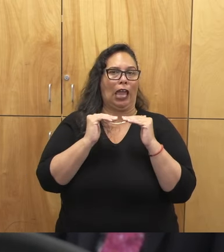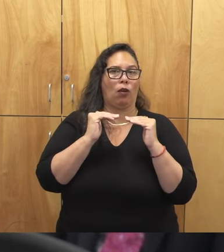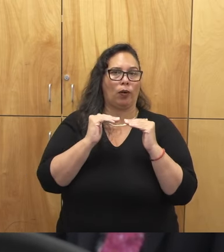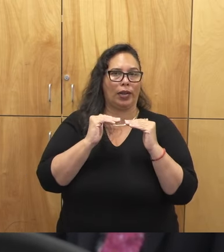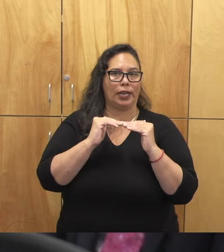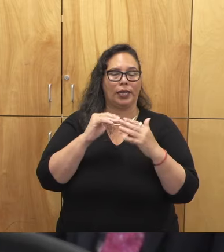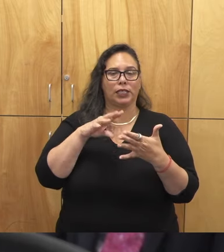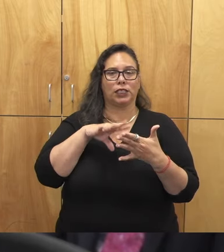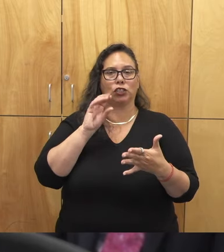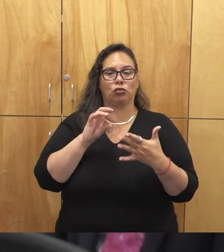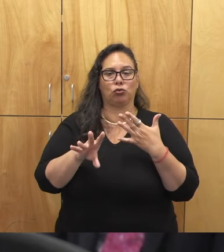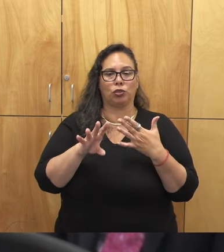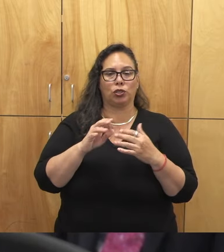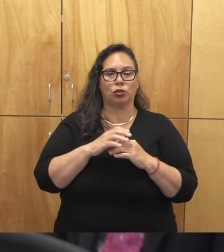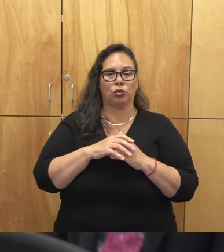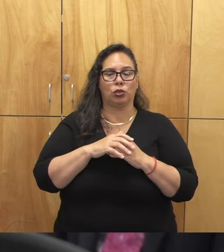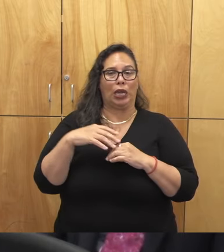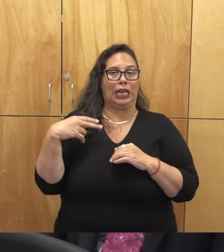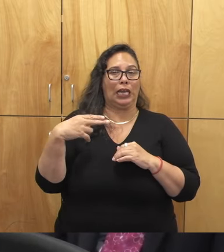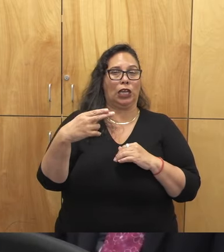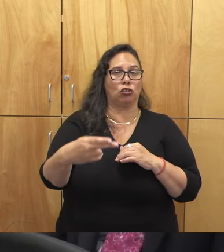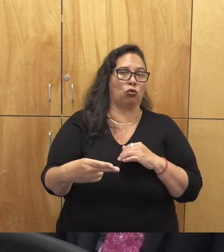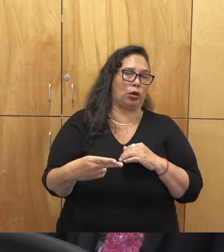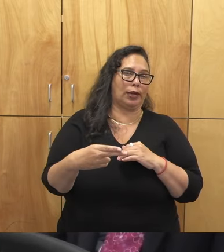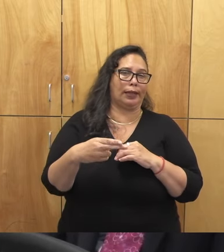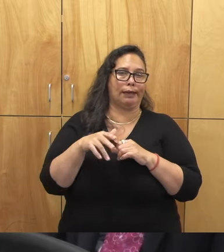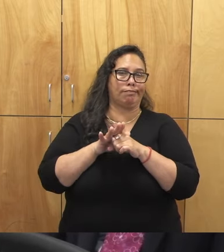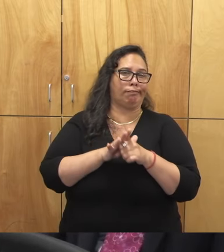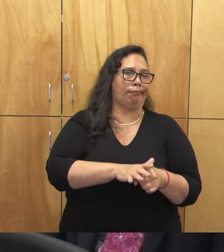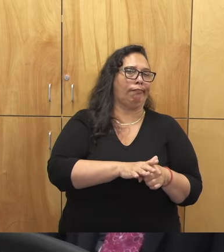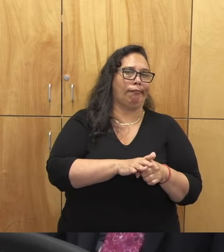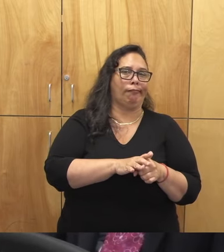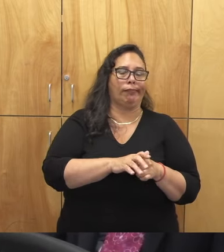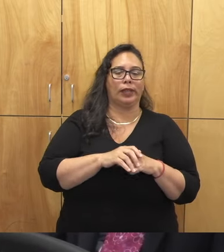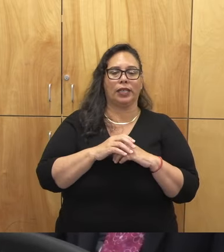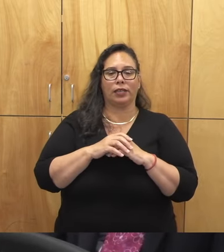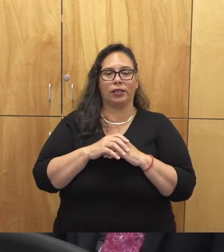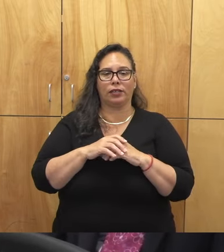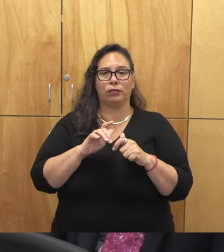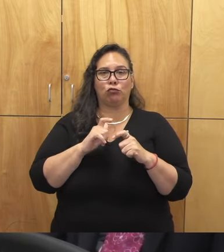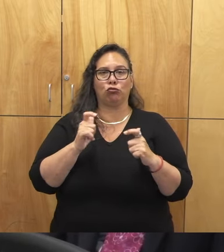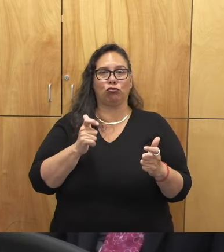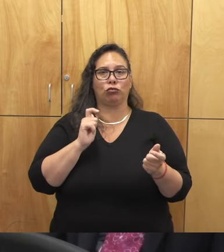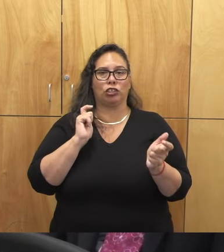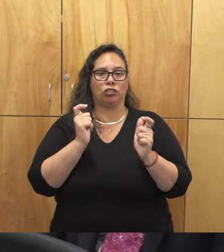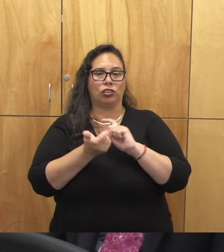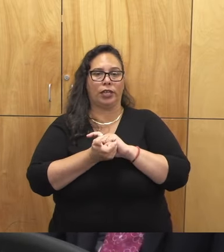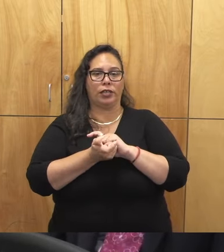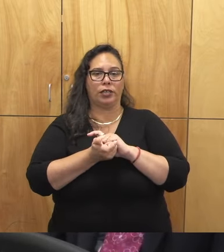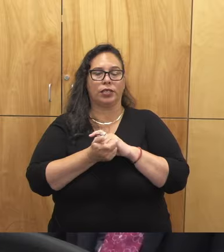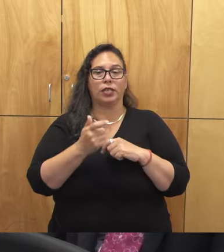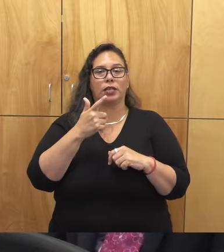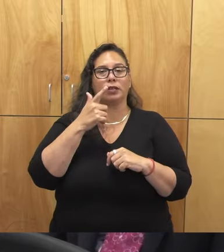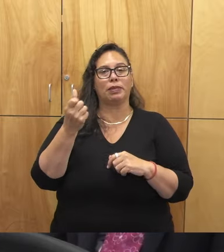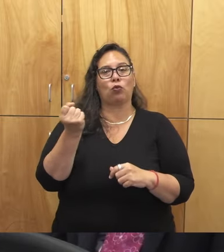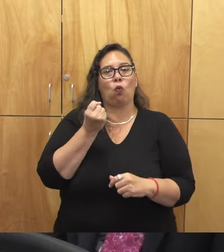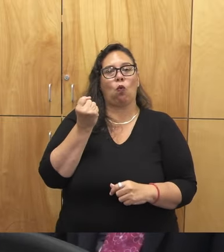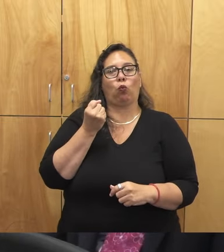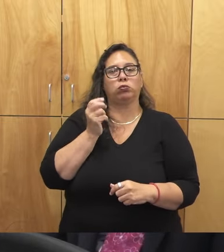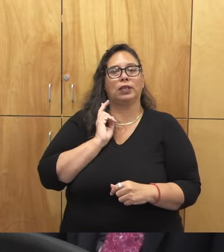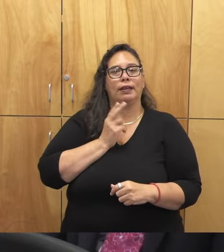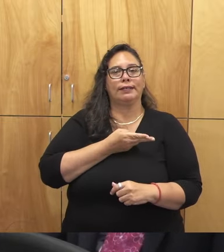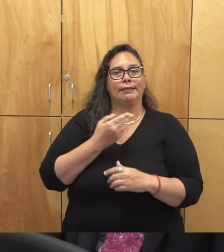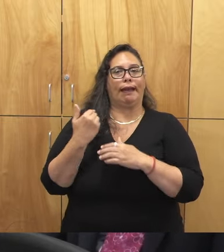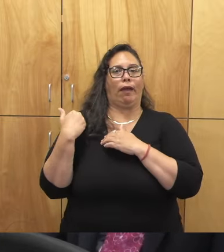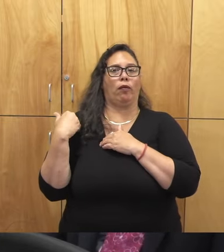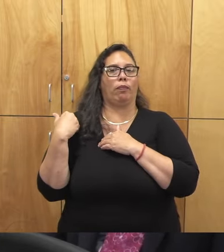who have been historically marginalized is a huge change because it holds ourselves accountable. I will